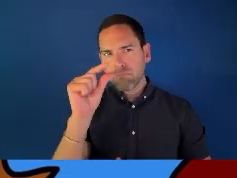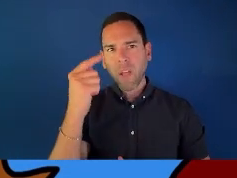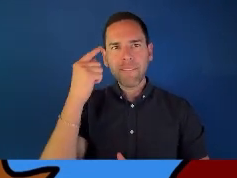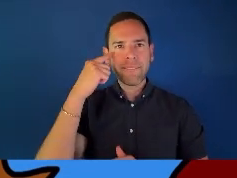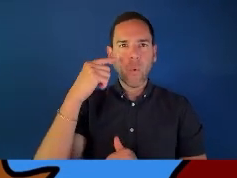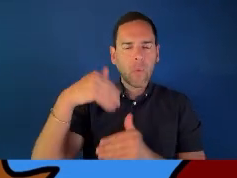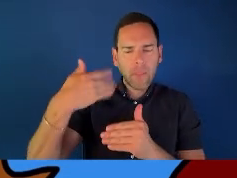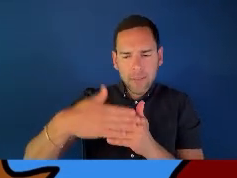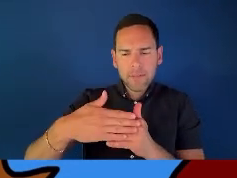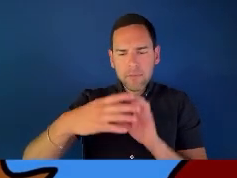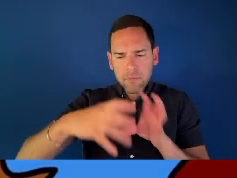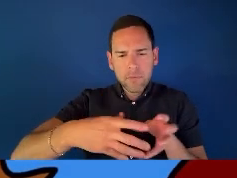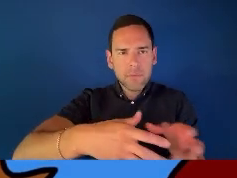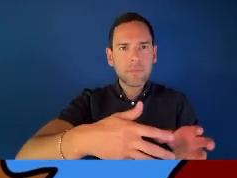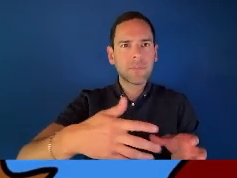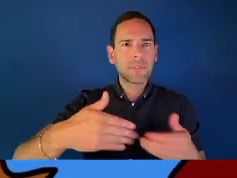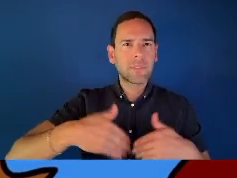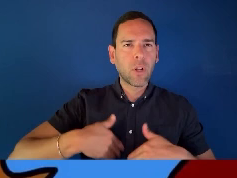do.